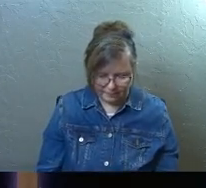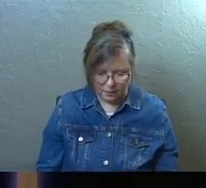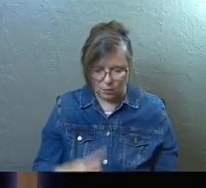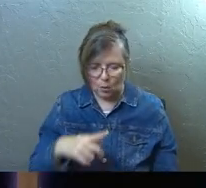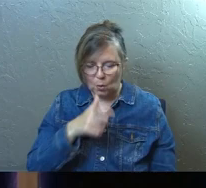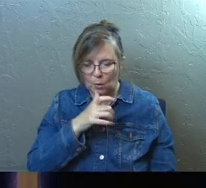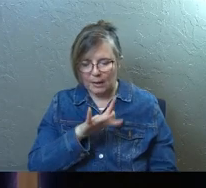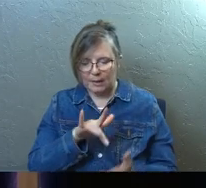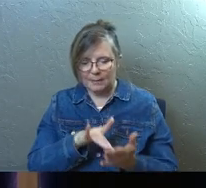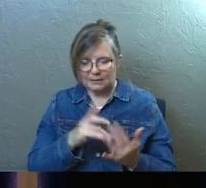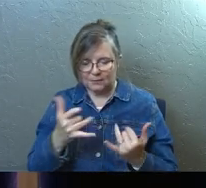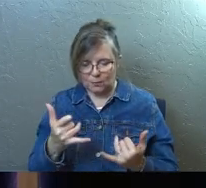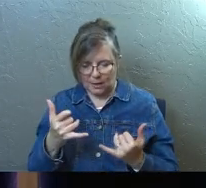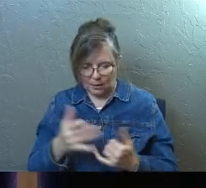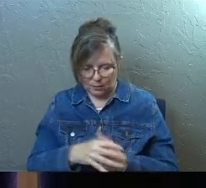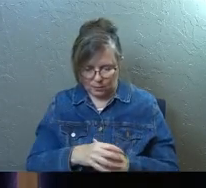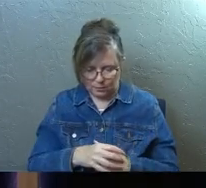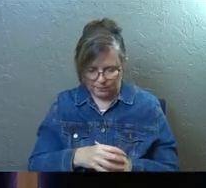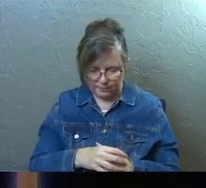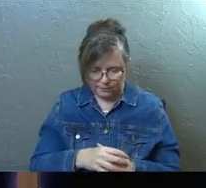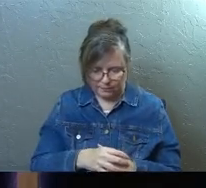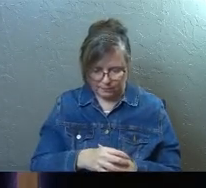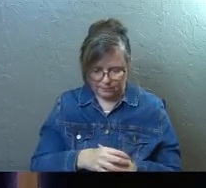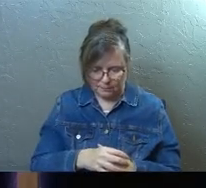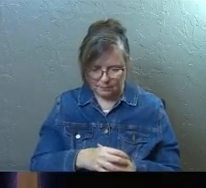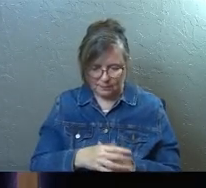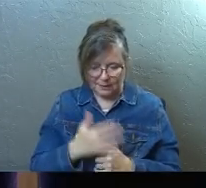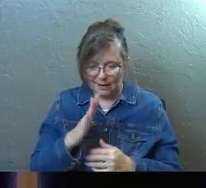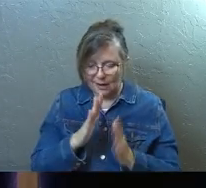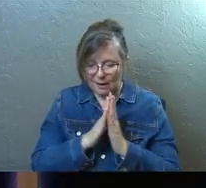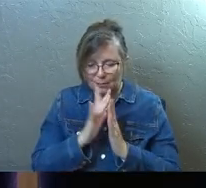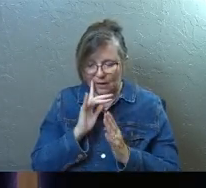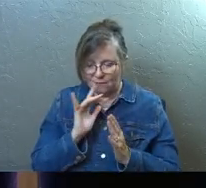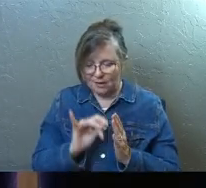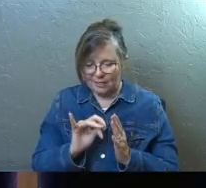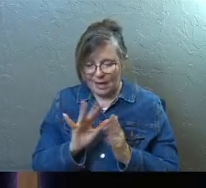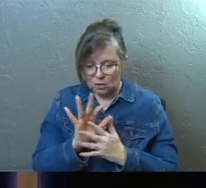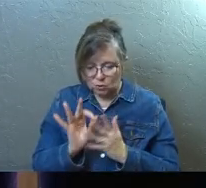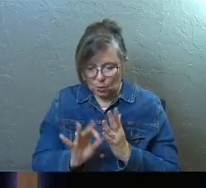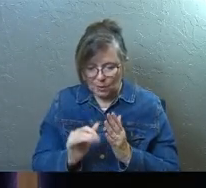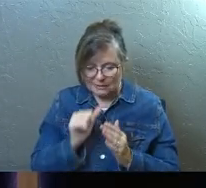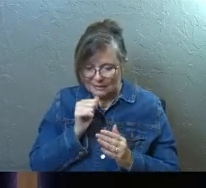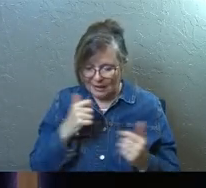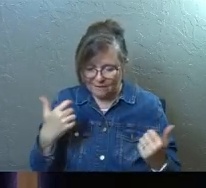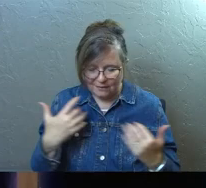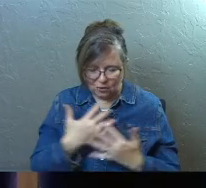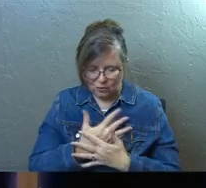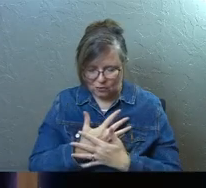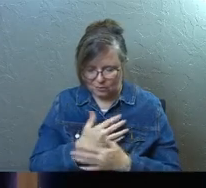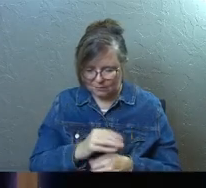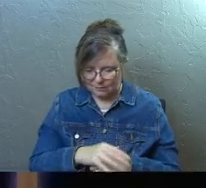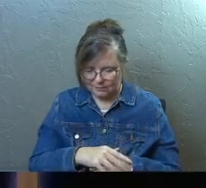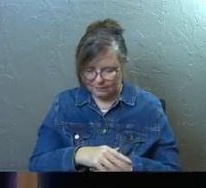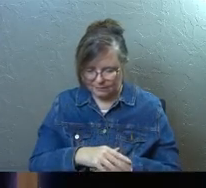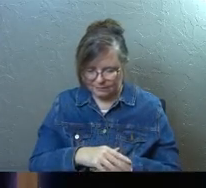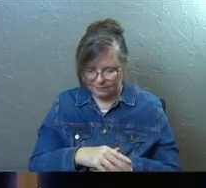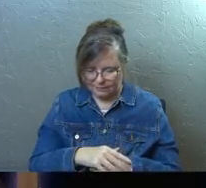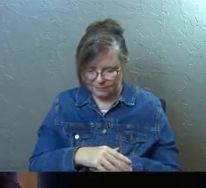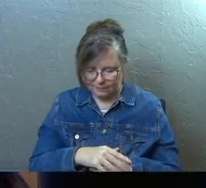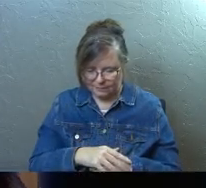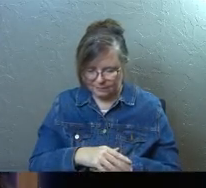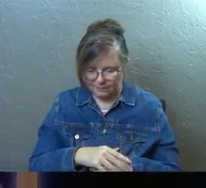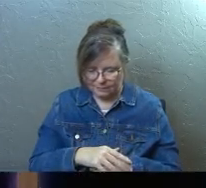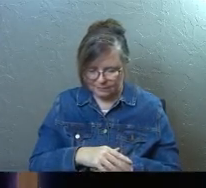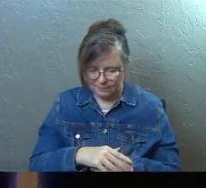For those that are in the midst of it right now, God, I pray for that choice to not fear.